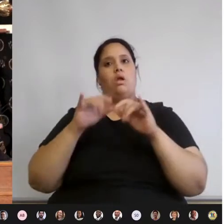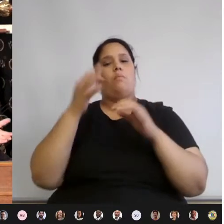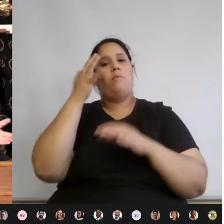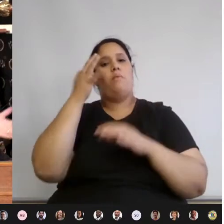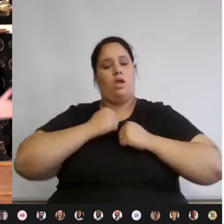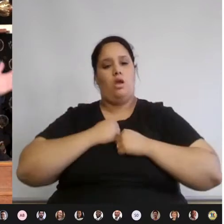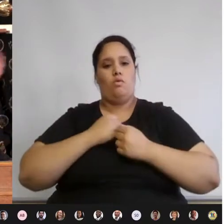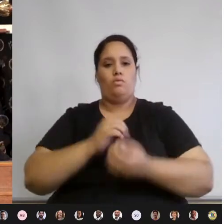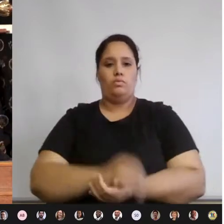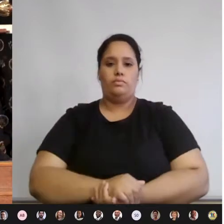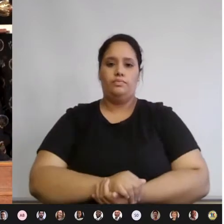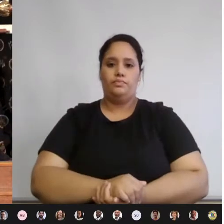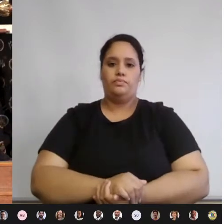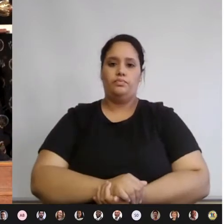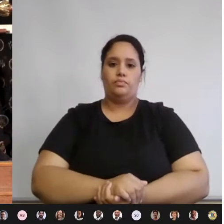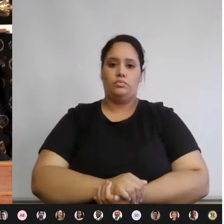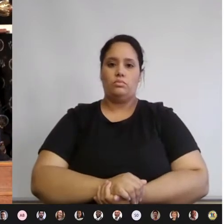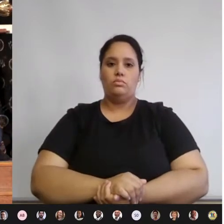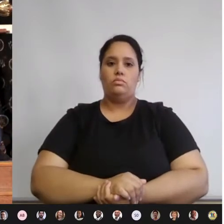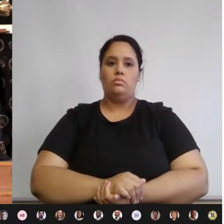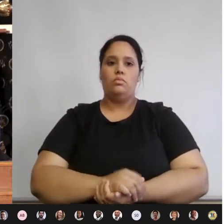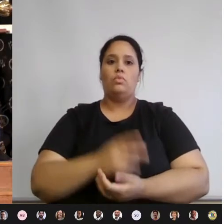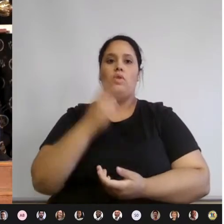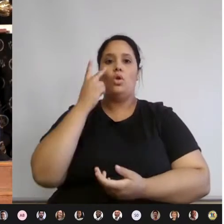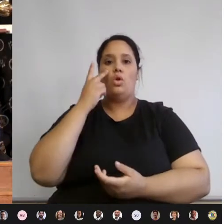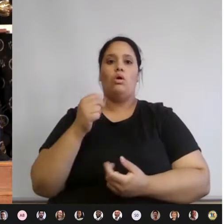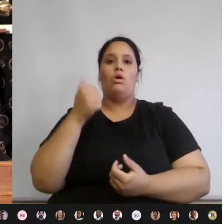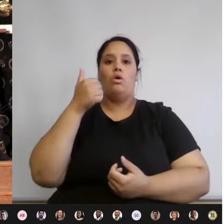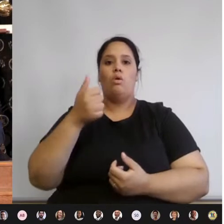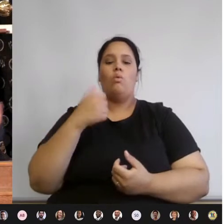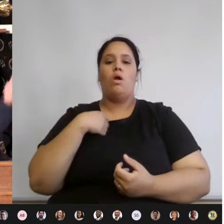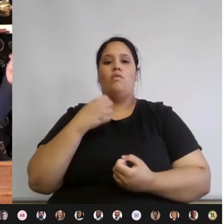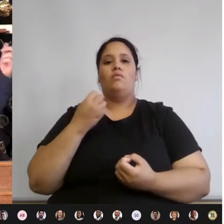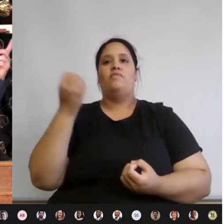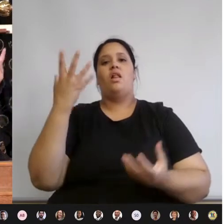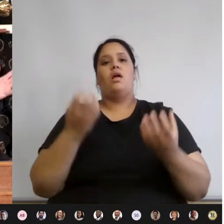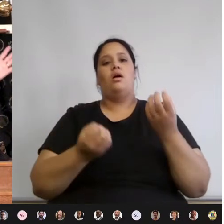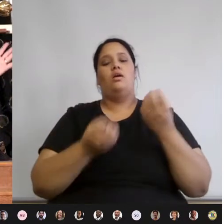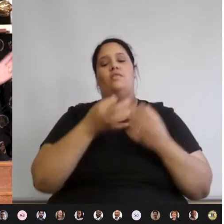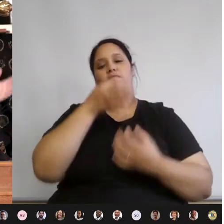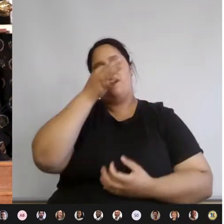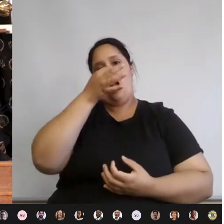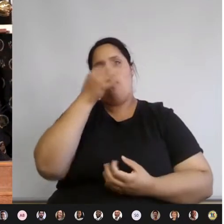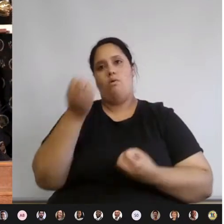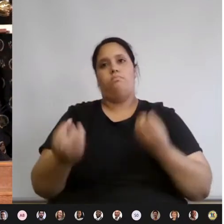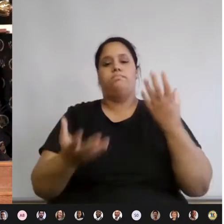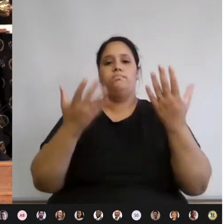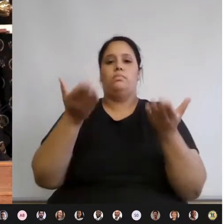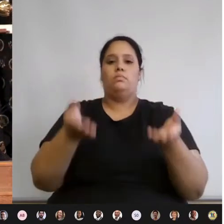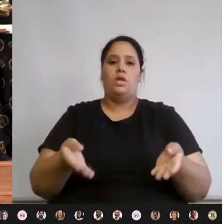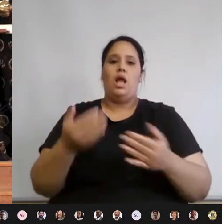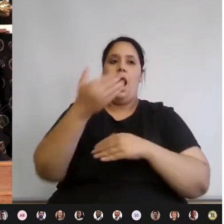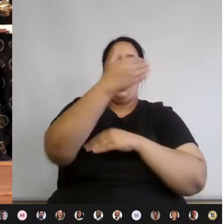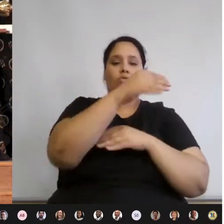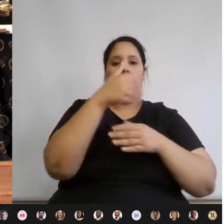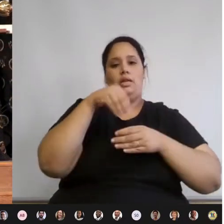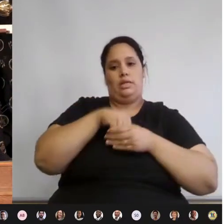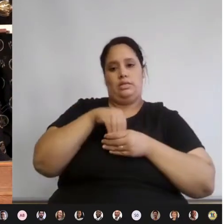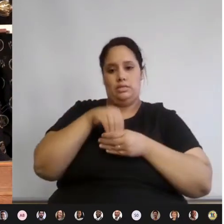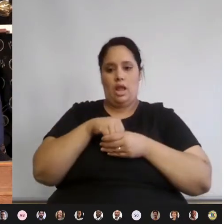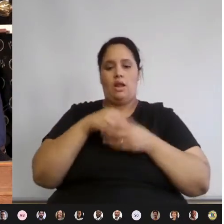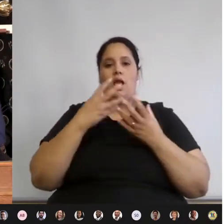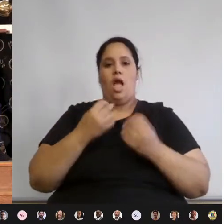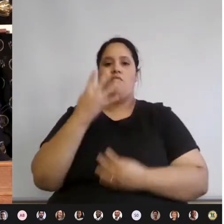also looks great because we have these beautiful flower arrangements here. And I noticed outside and inside there are